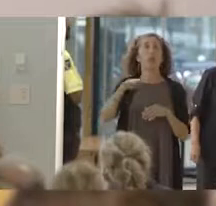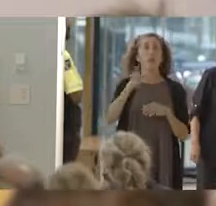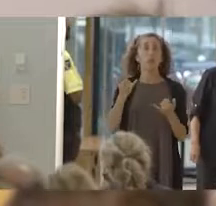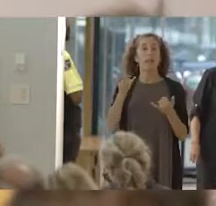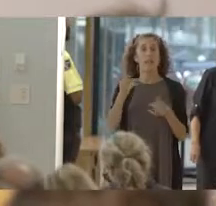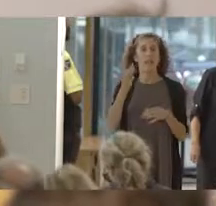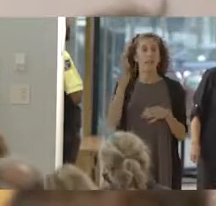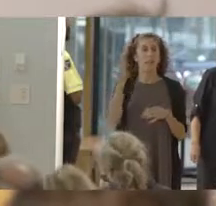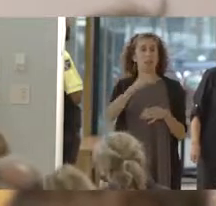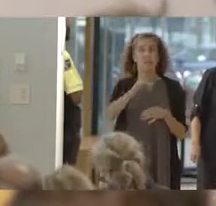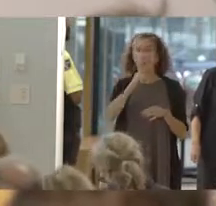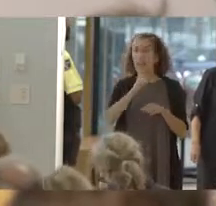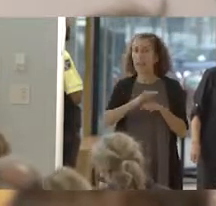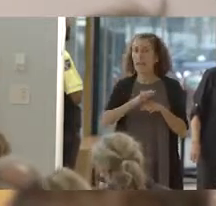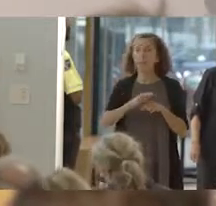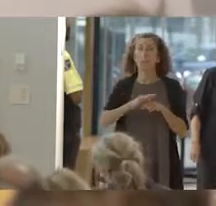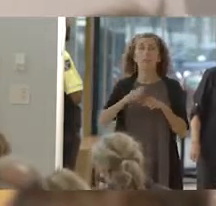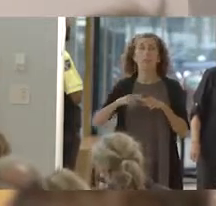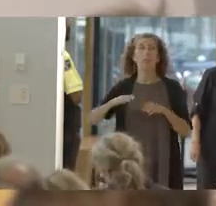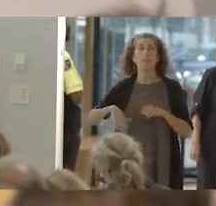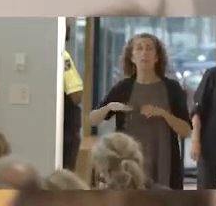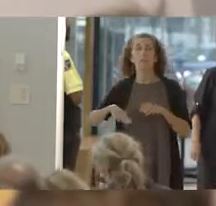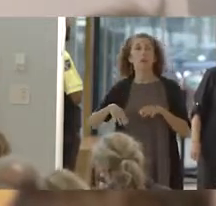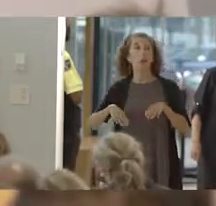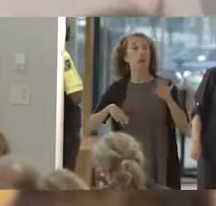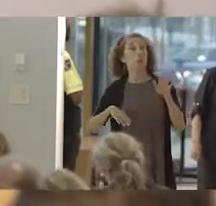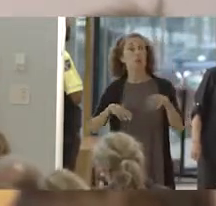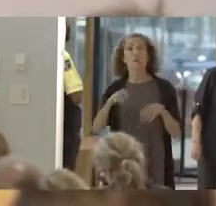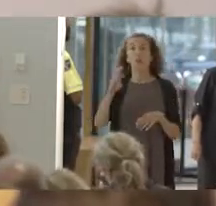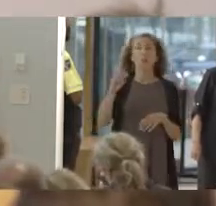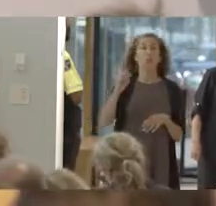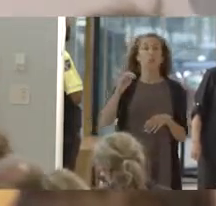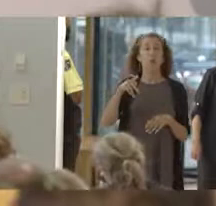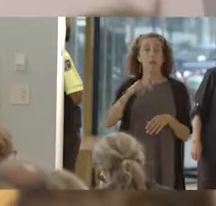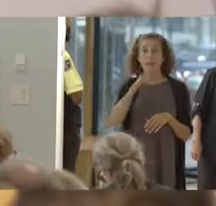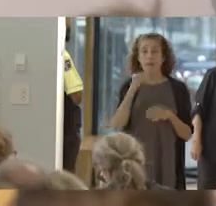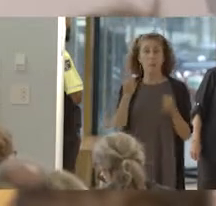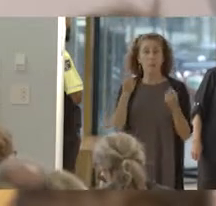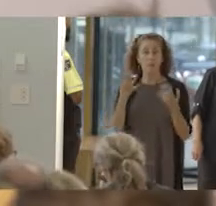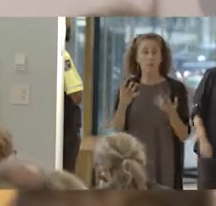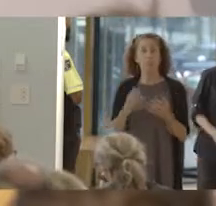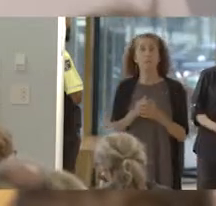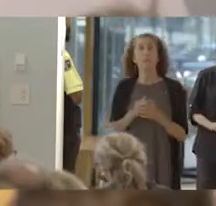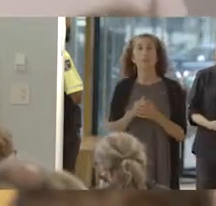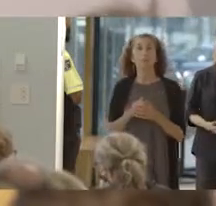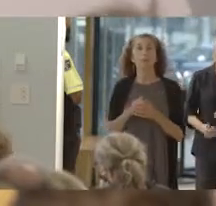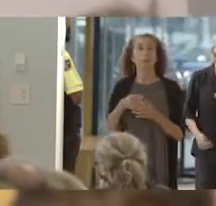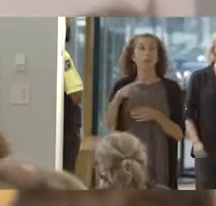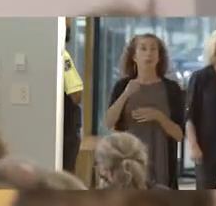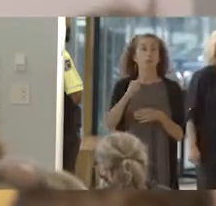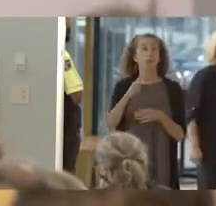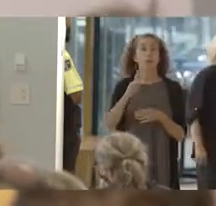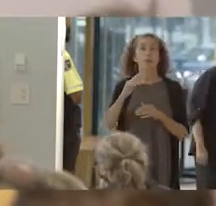few ways to get from the upper levels to the lower levels on a ramp. Some areas of this park were built and designed sort of